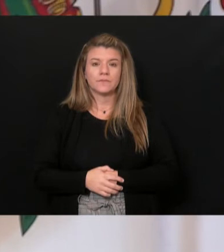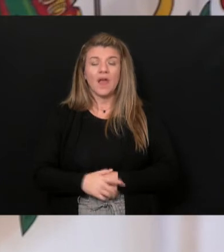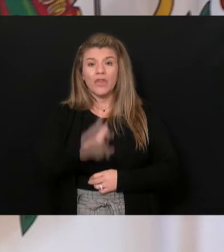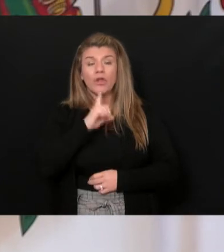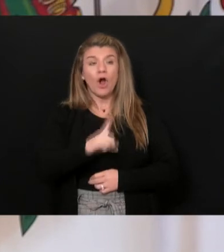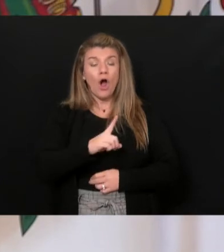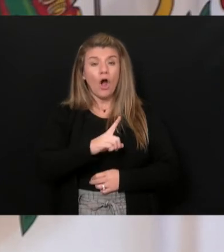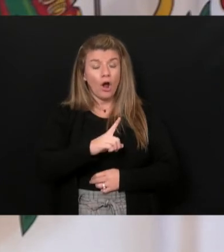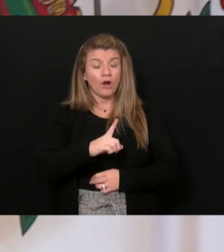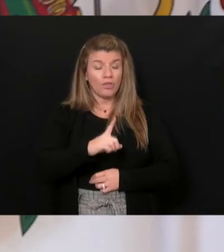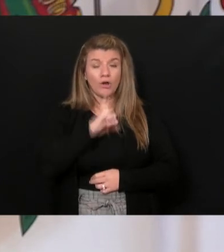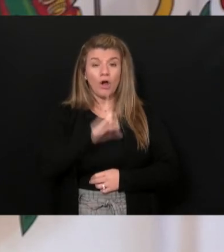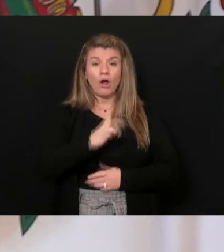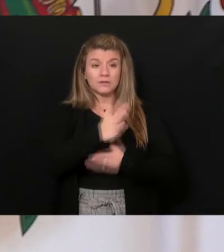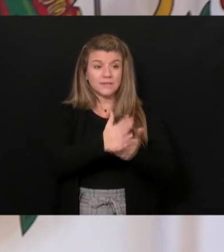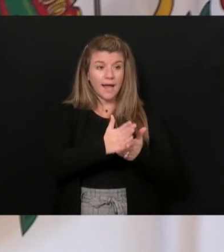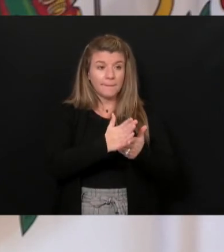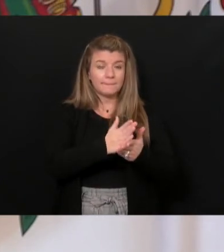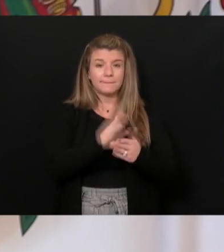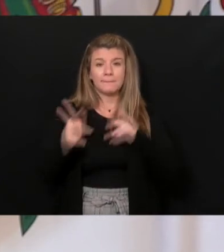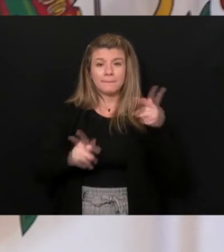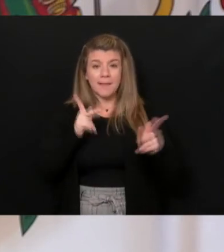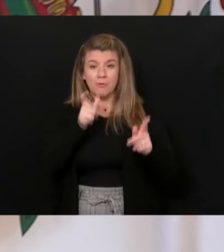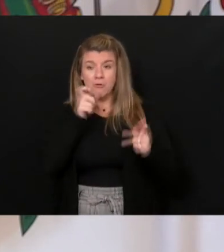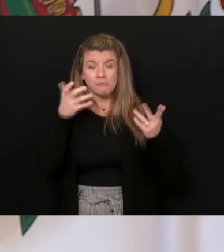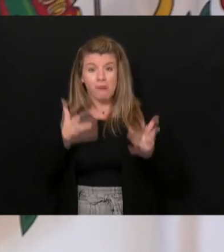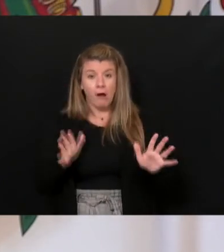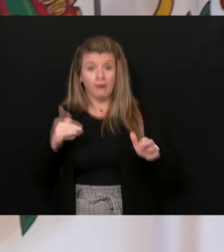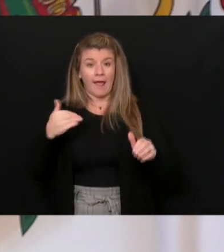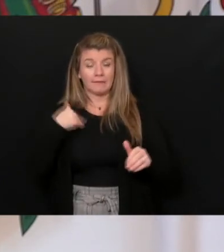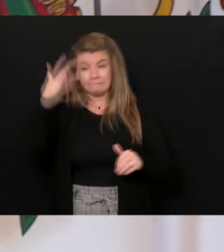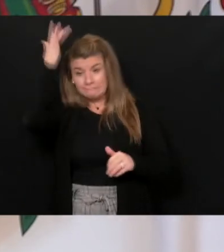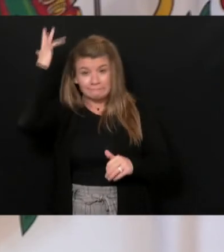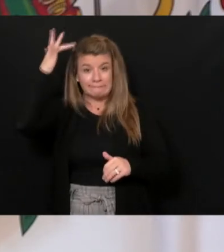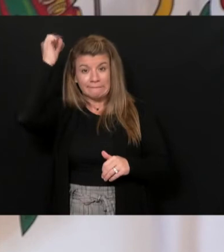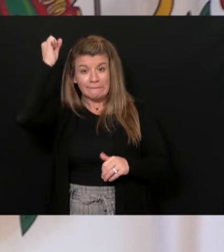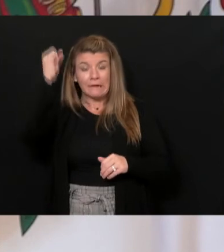are those of us that have white hair and have been around a long time,